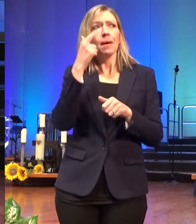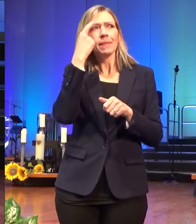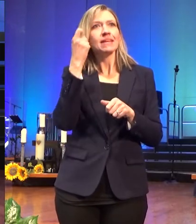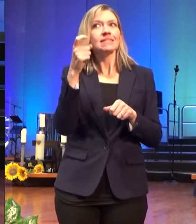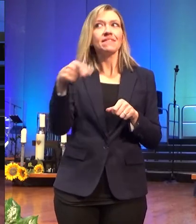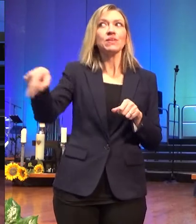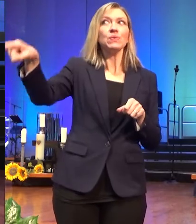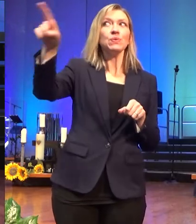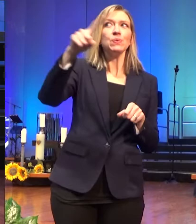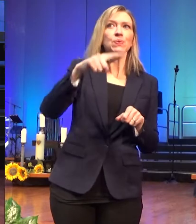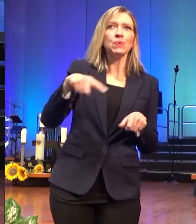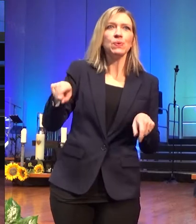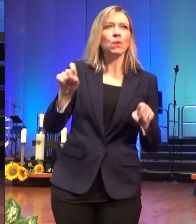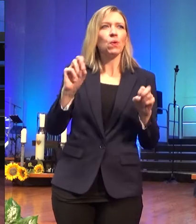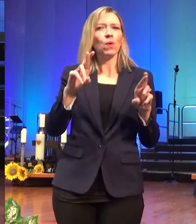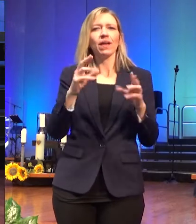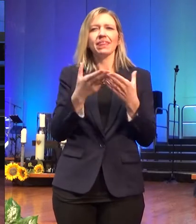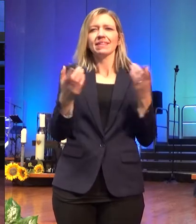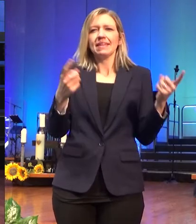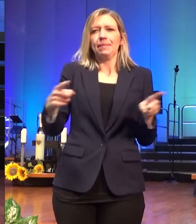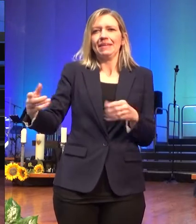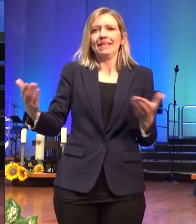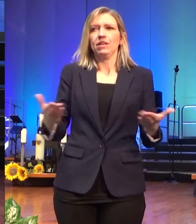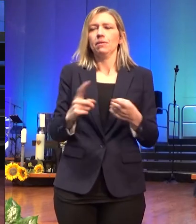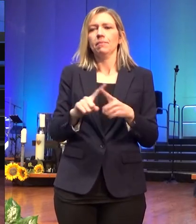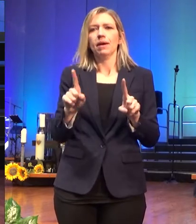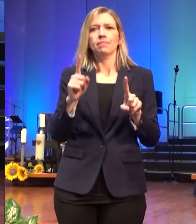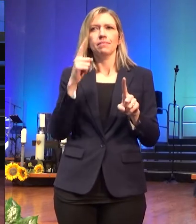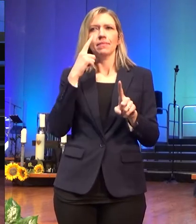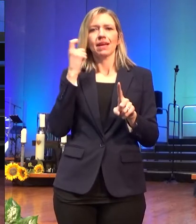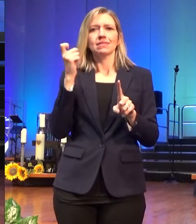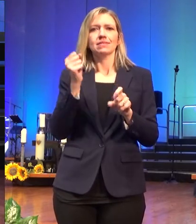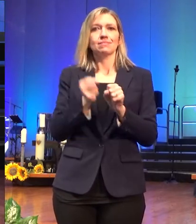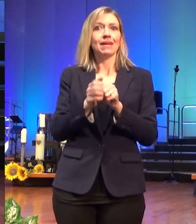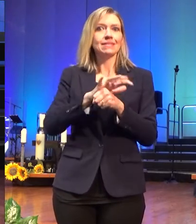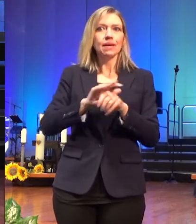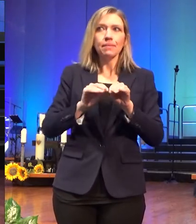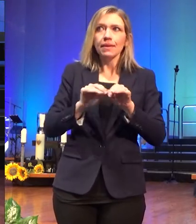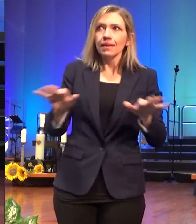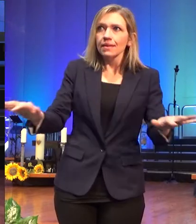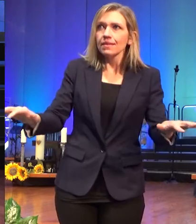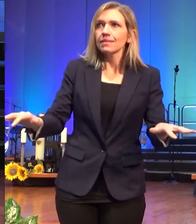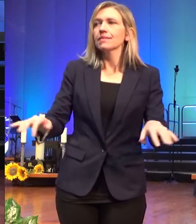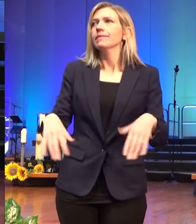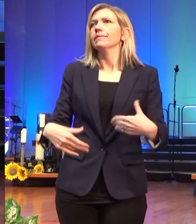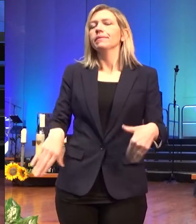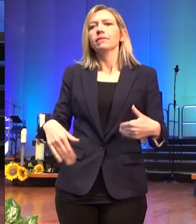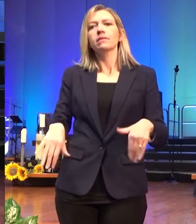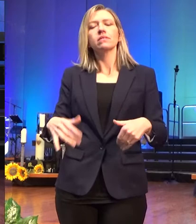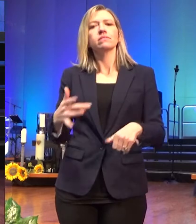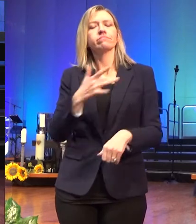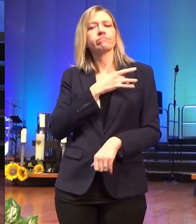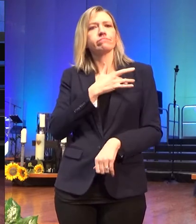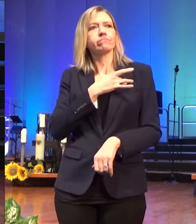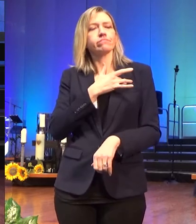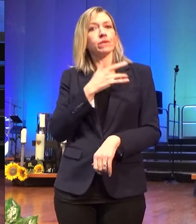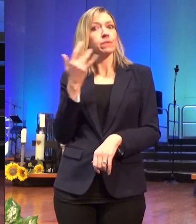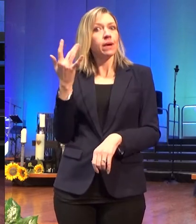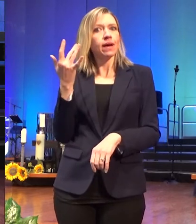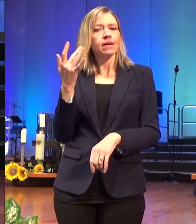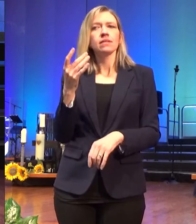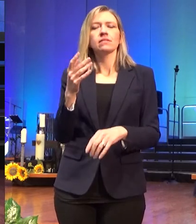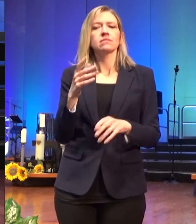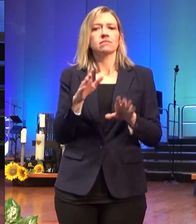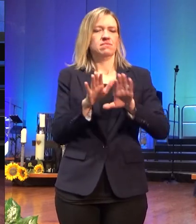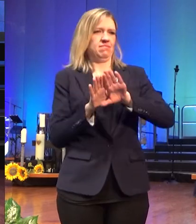Not because of you or anything that's going on here, but because of this pandemic that's been going on. And what has touched me so much is,